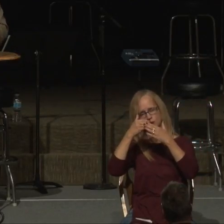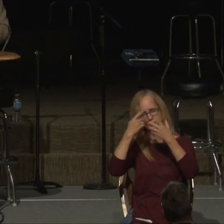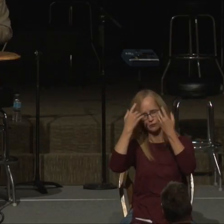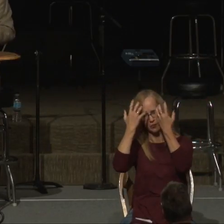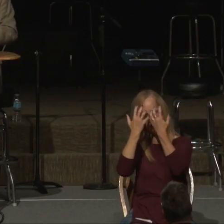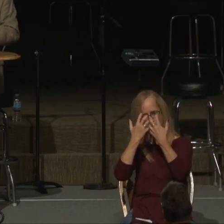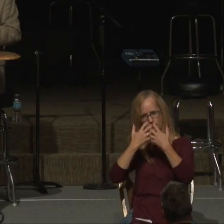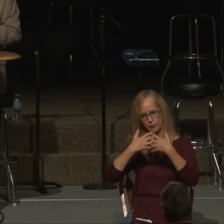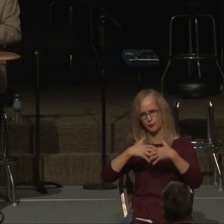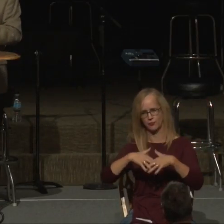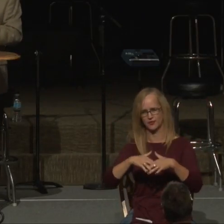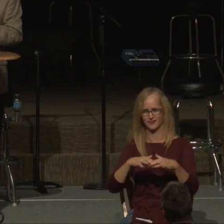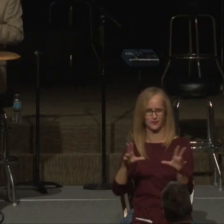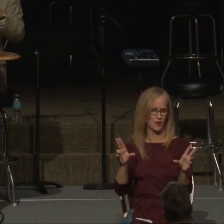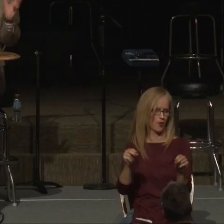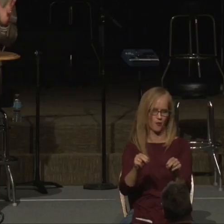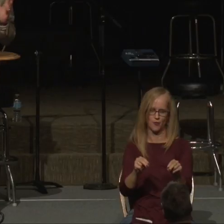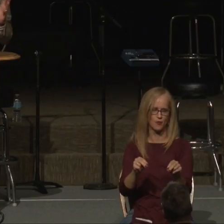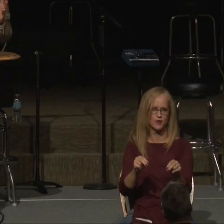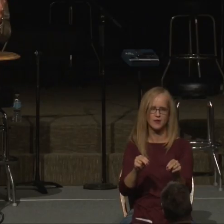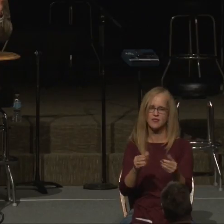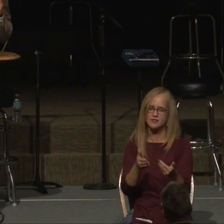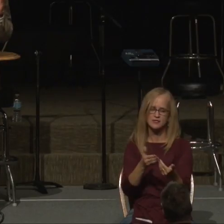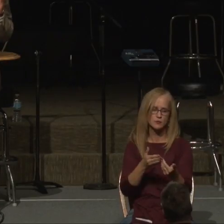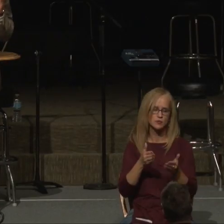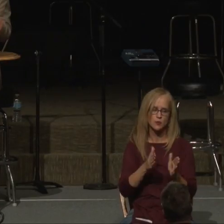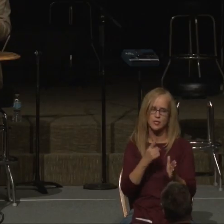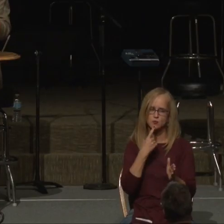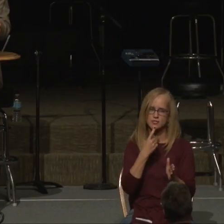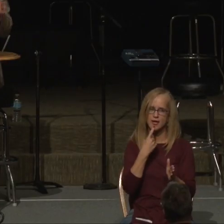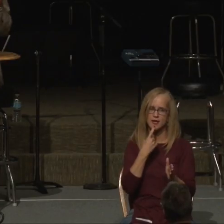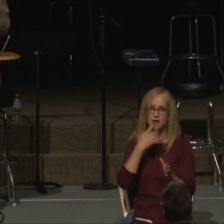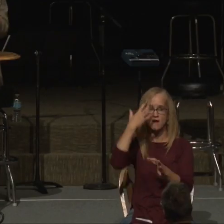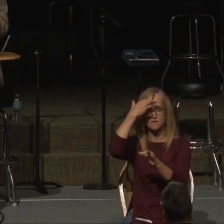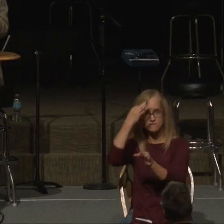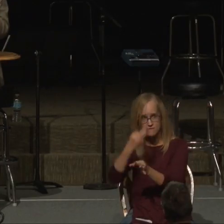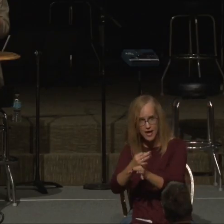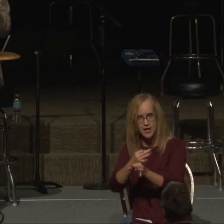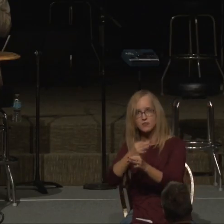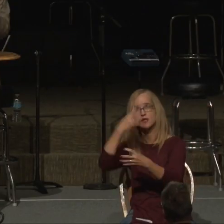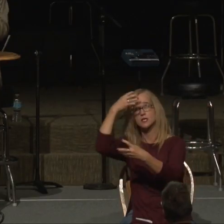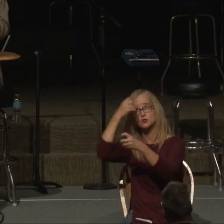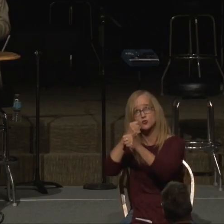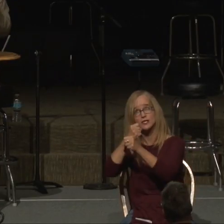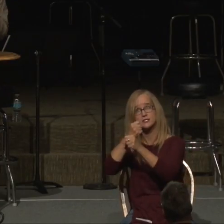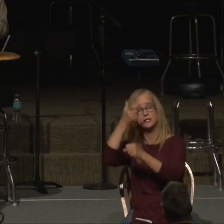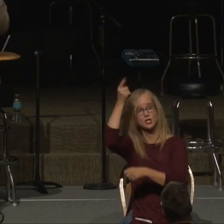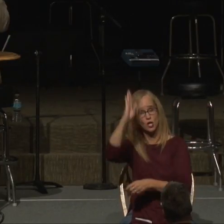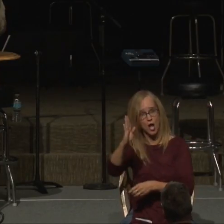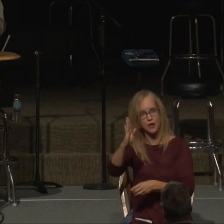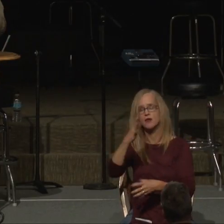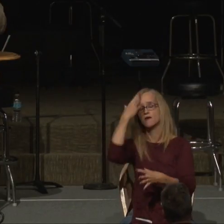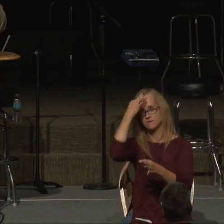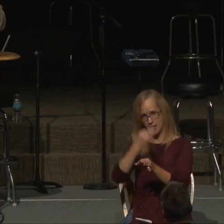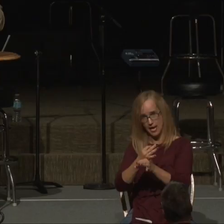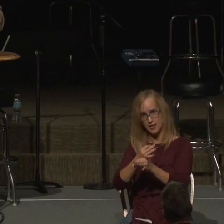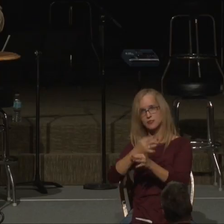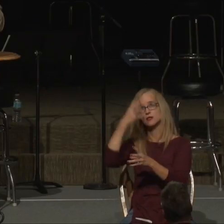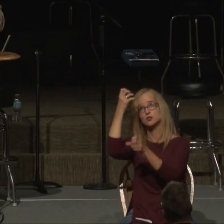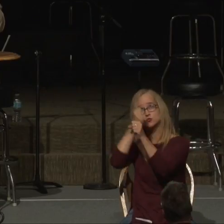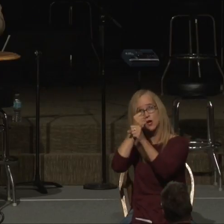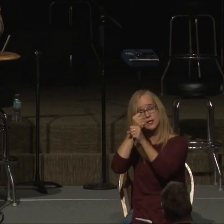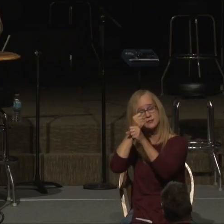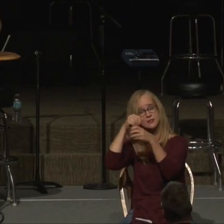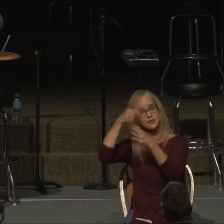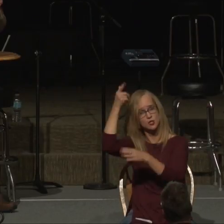No. The simplest way to say it is, faith is trusting in God. Faith is trust